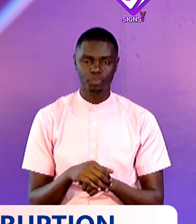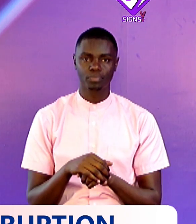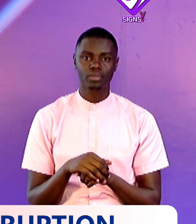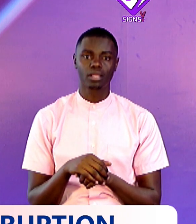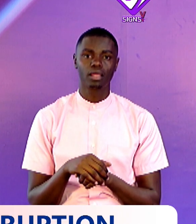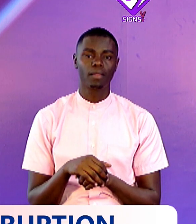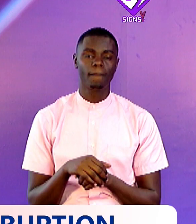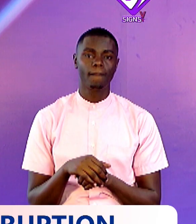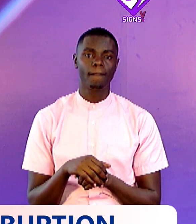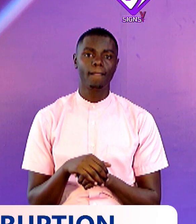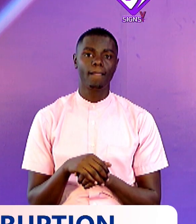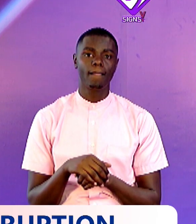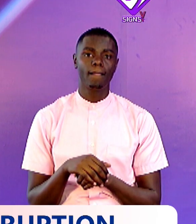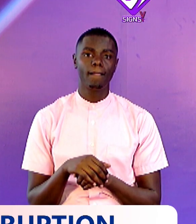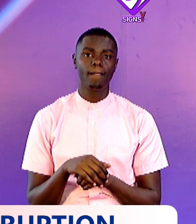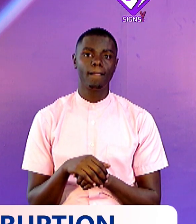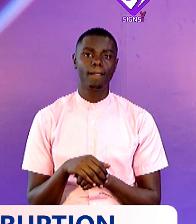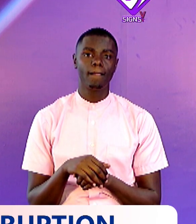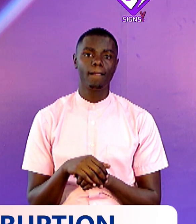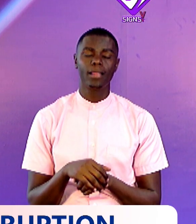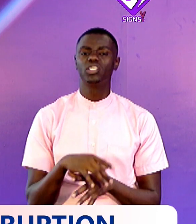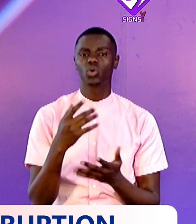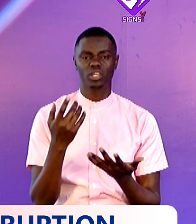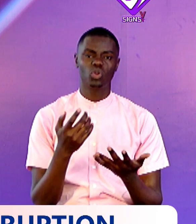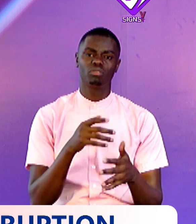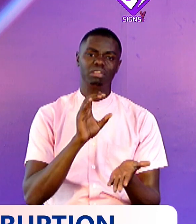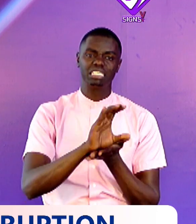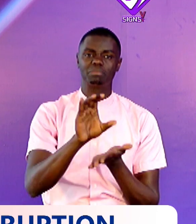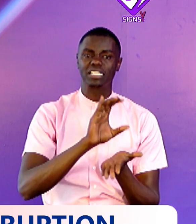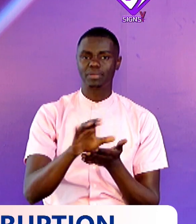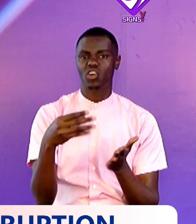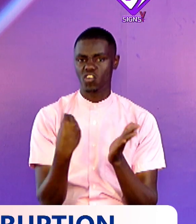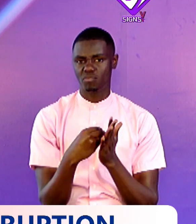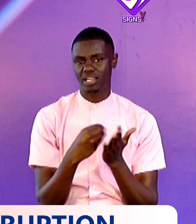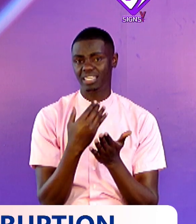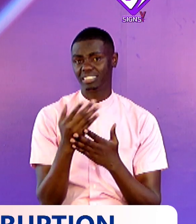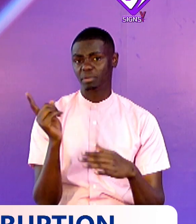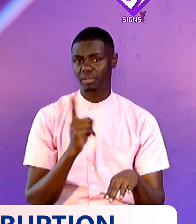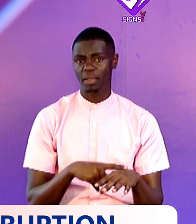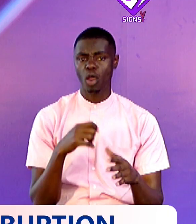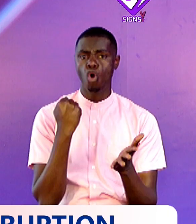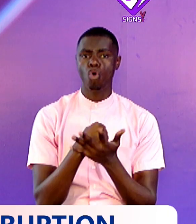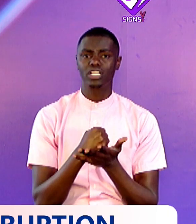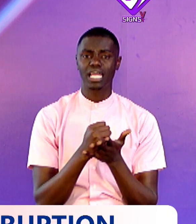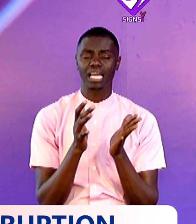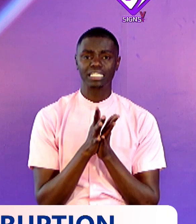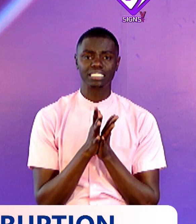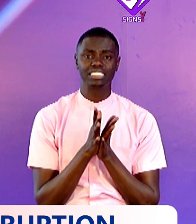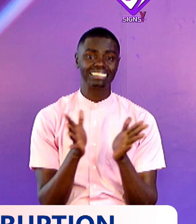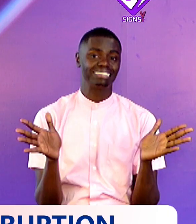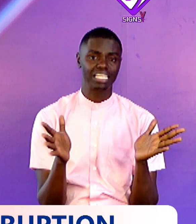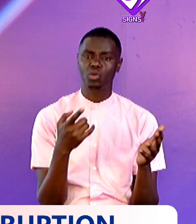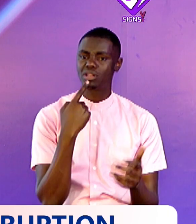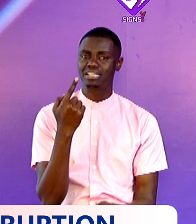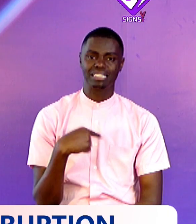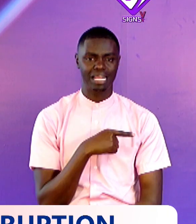Timely sometimes timely disbursement of funds. yes, sometimes the auditor the Auditor General tells